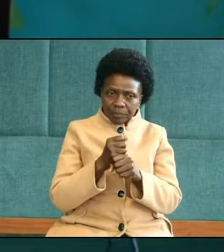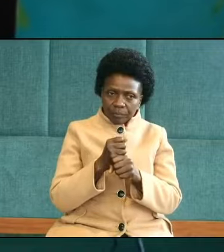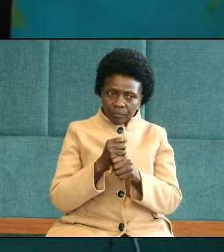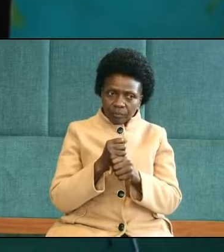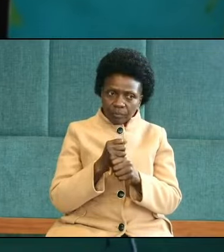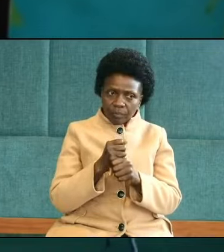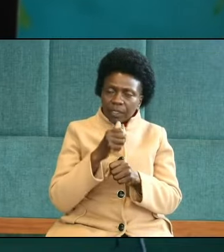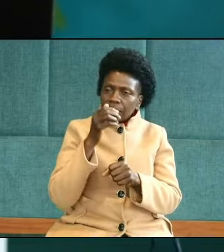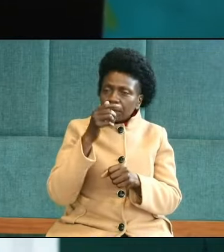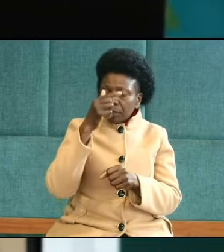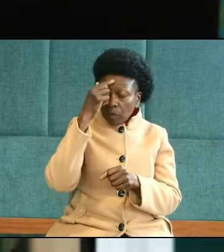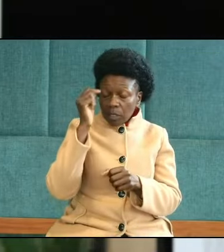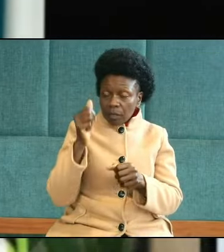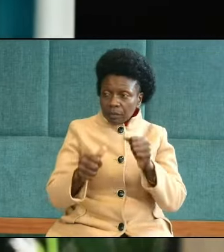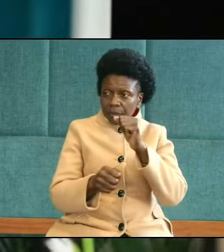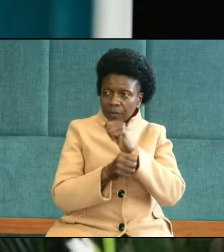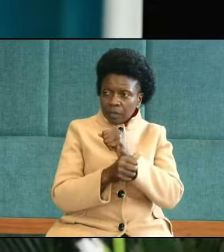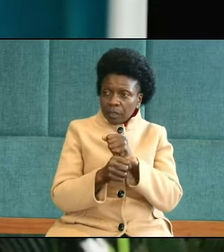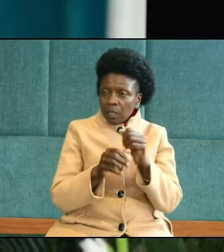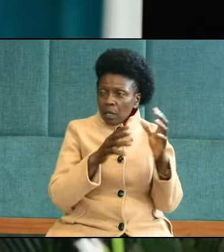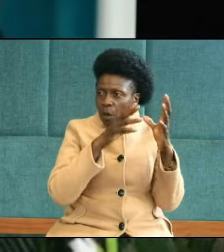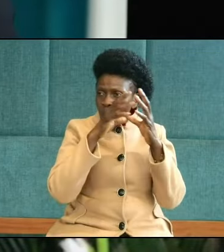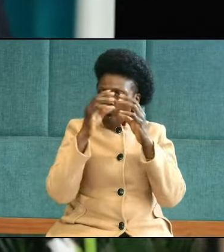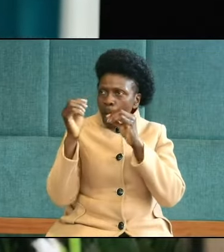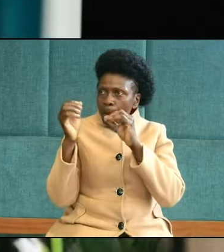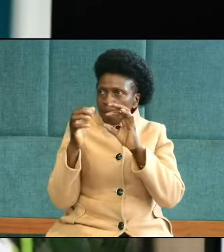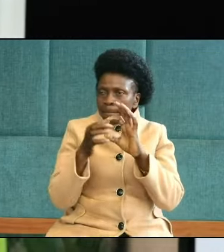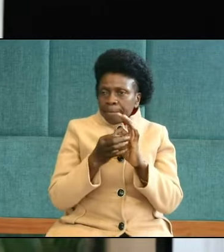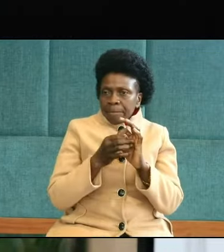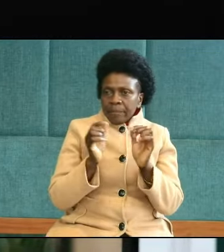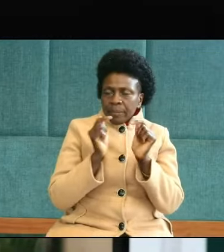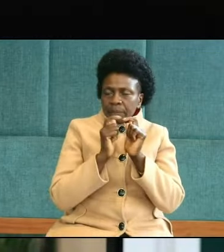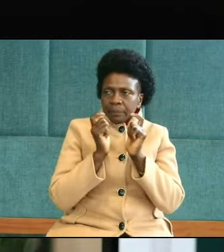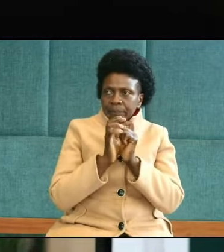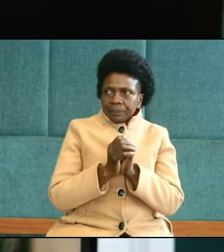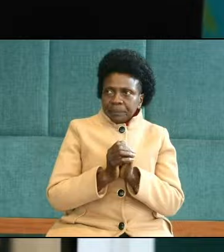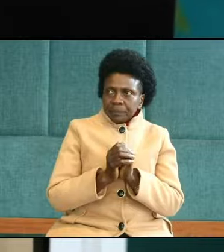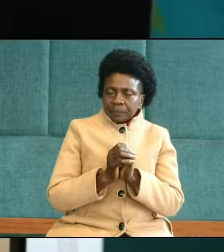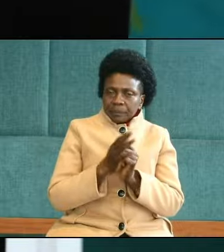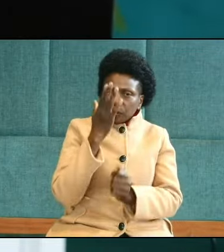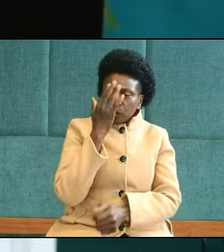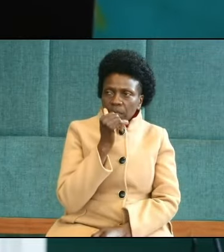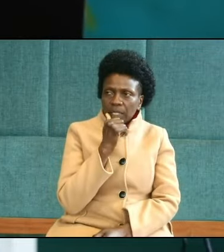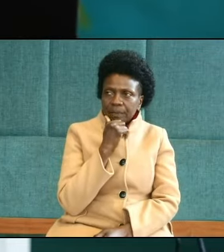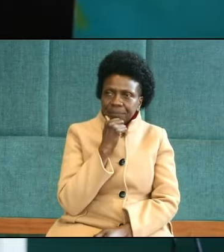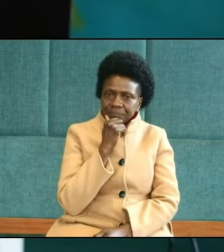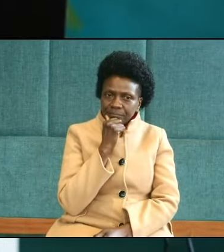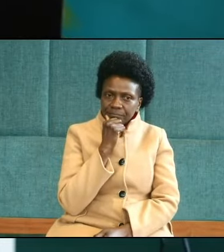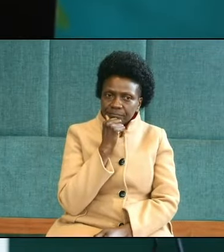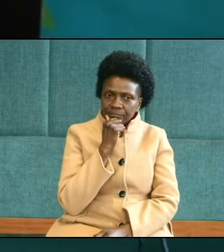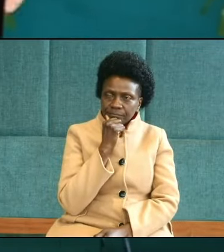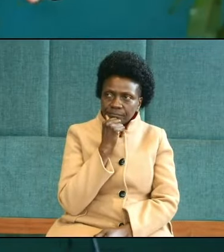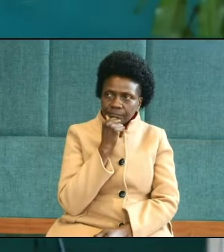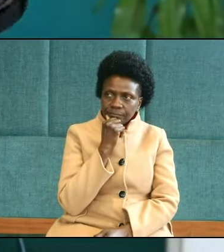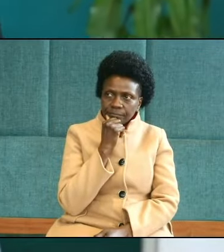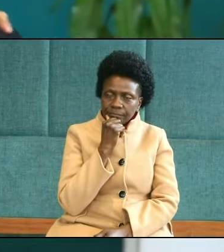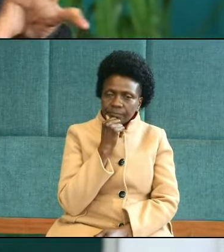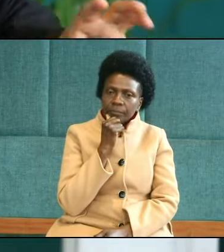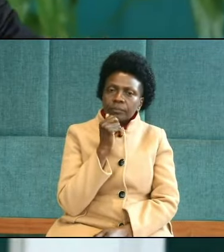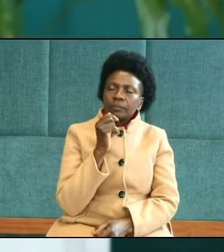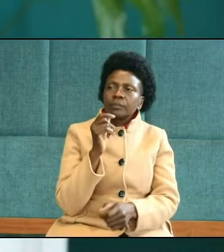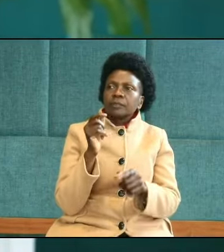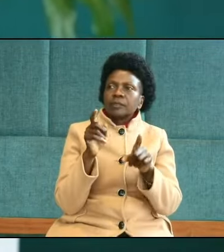the danger that they were going to do what? They were joining the enemy. Wow. Have you thought of that? So as we are